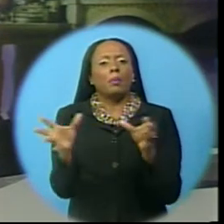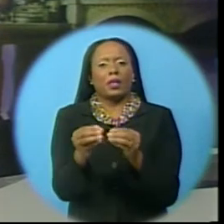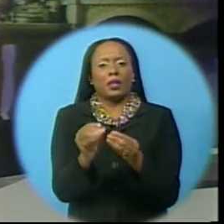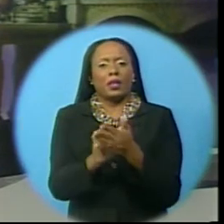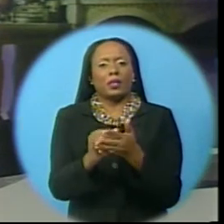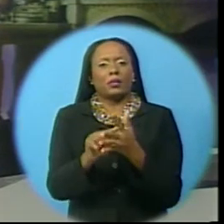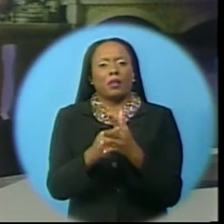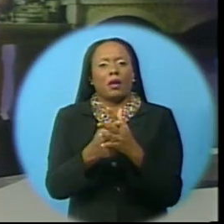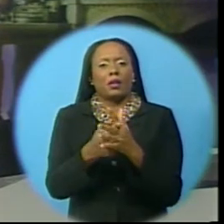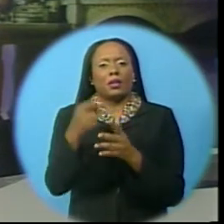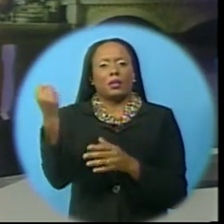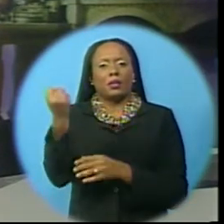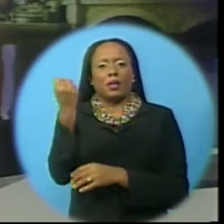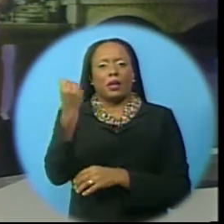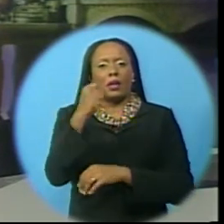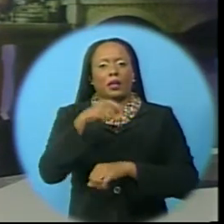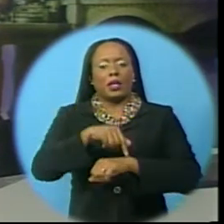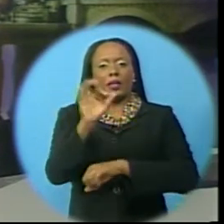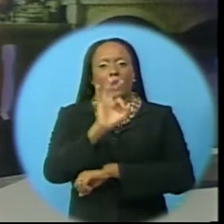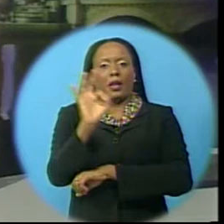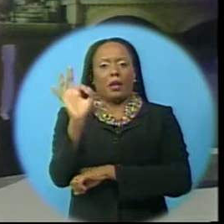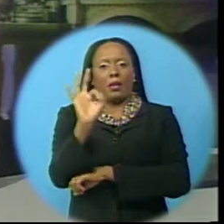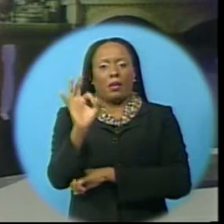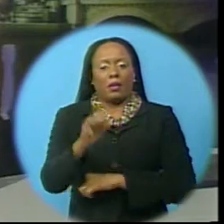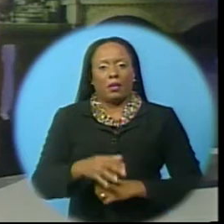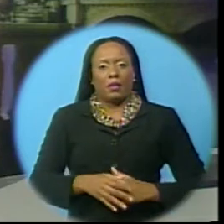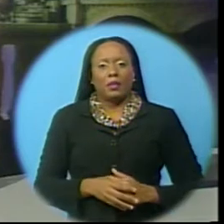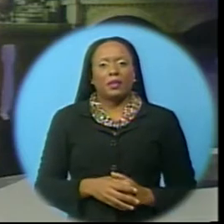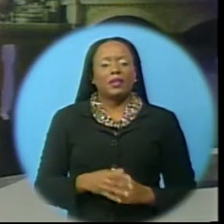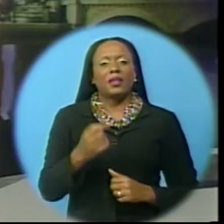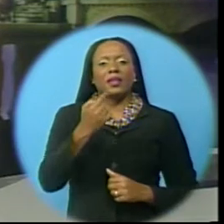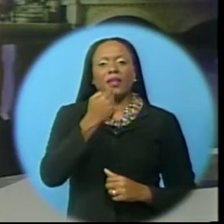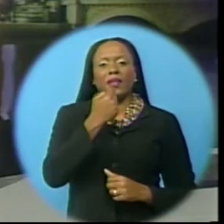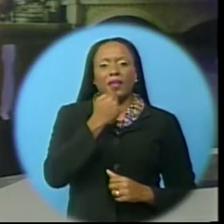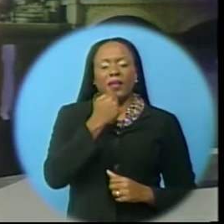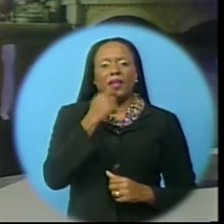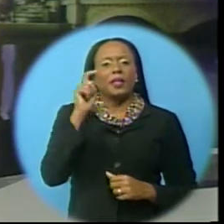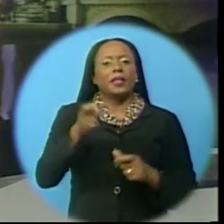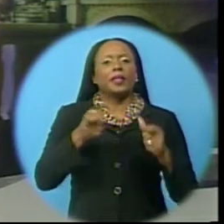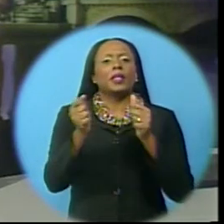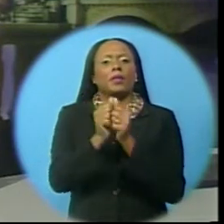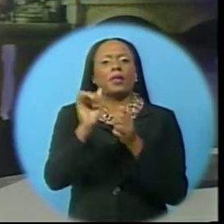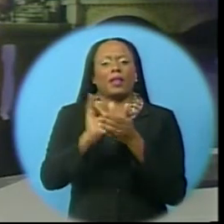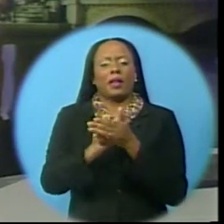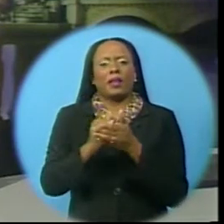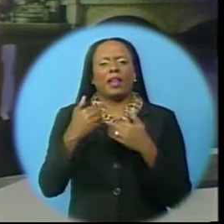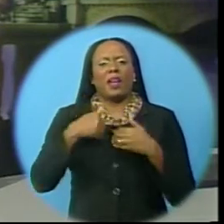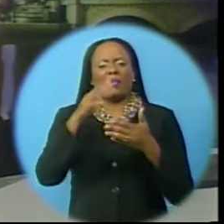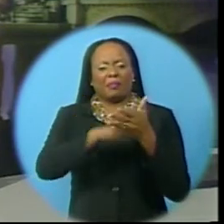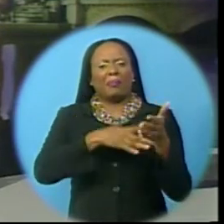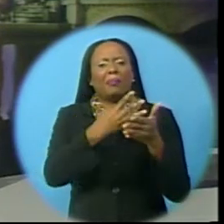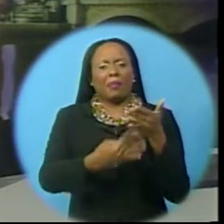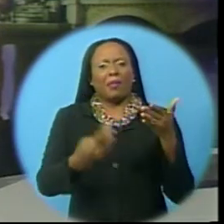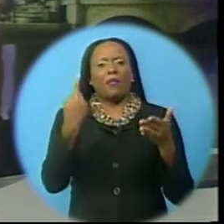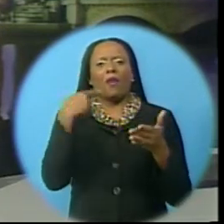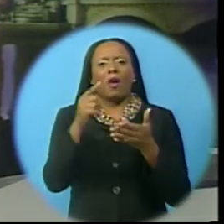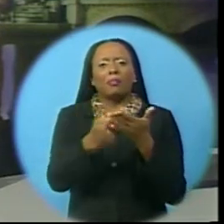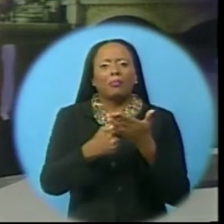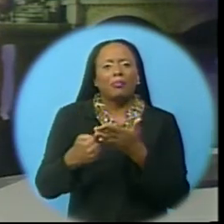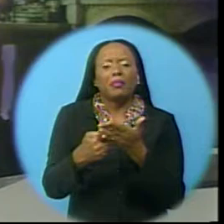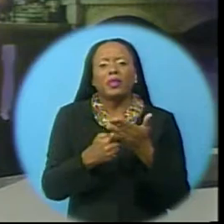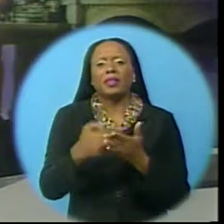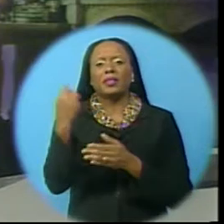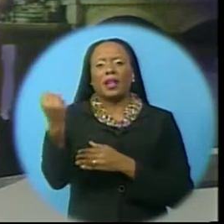gets underway at 9 o'clock on Saturday morning. She says the issue is one of 3 resolutions on the agenda of that conference, which is